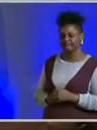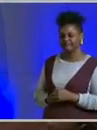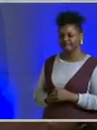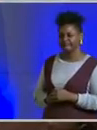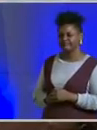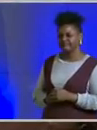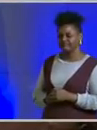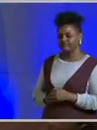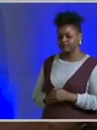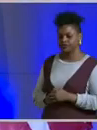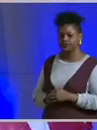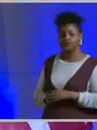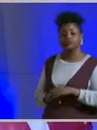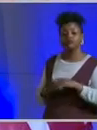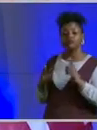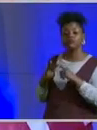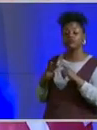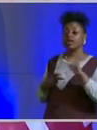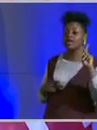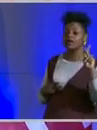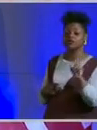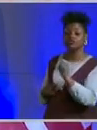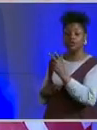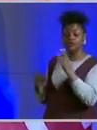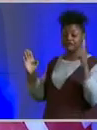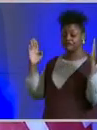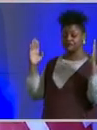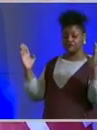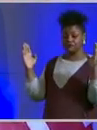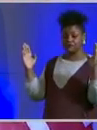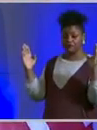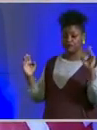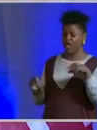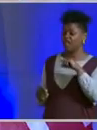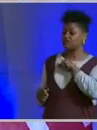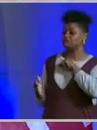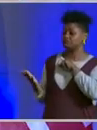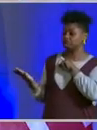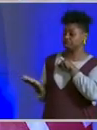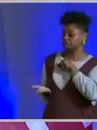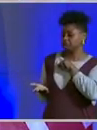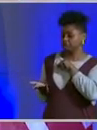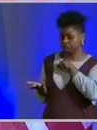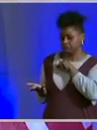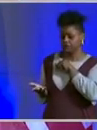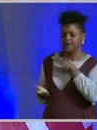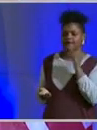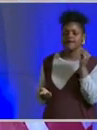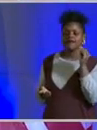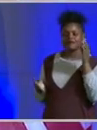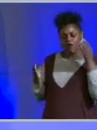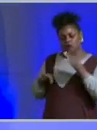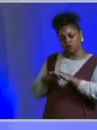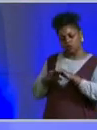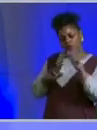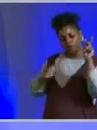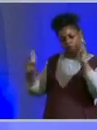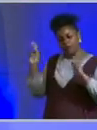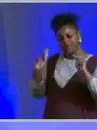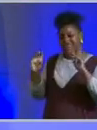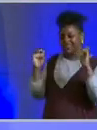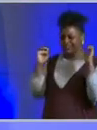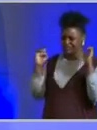the K-12 side, I think it also is continuing to focus on quality and thinking in particular about our people, our educators and our school